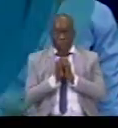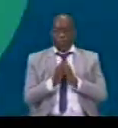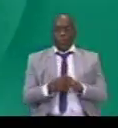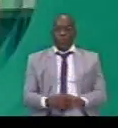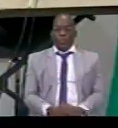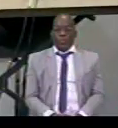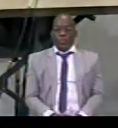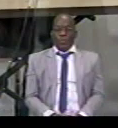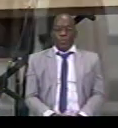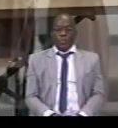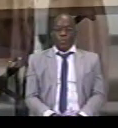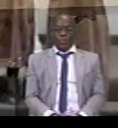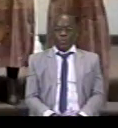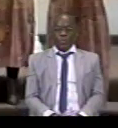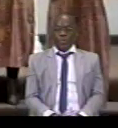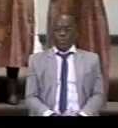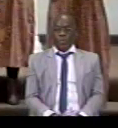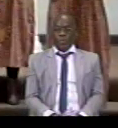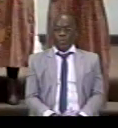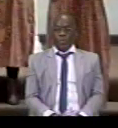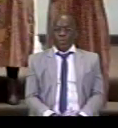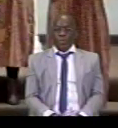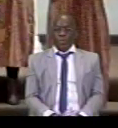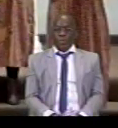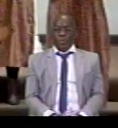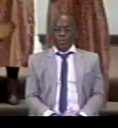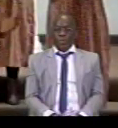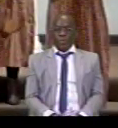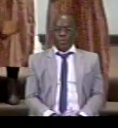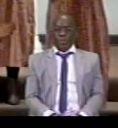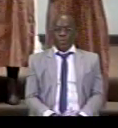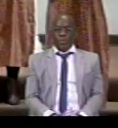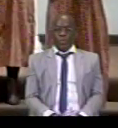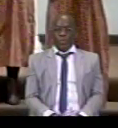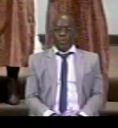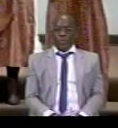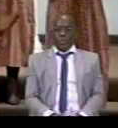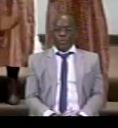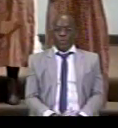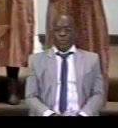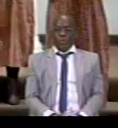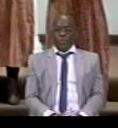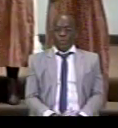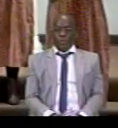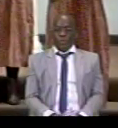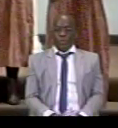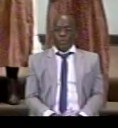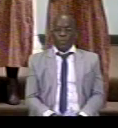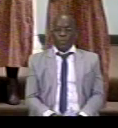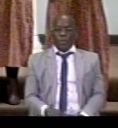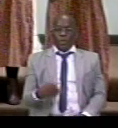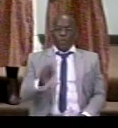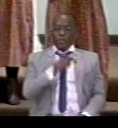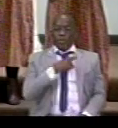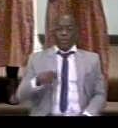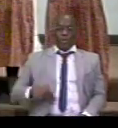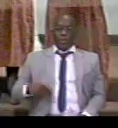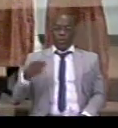I want us to worship the name of the Lord, the King of Kings and the Lord of Lords.